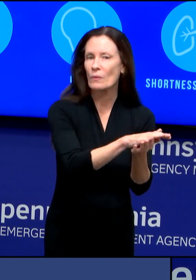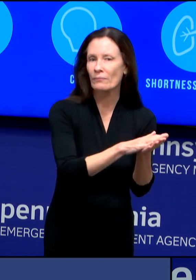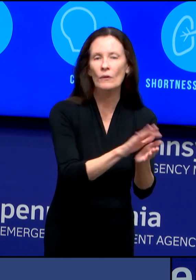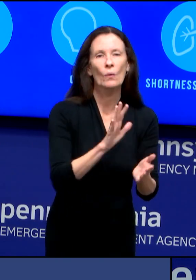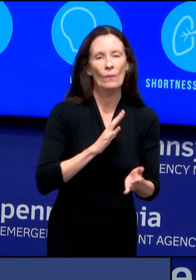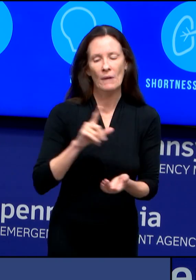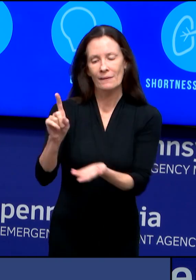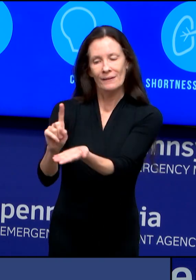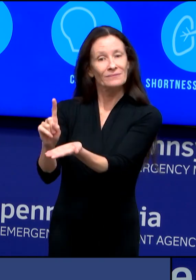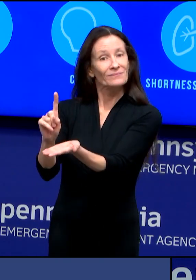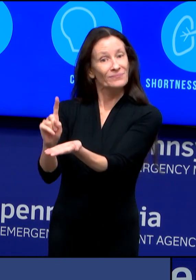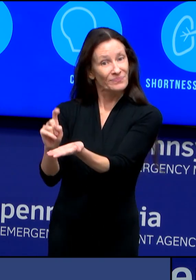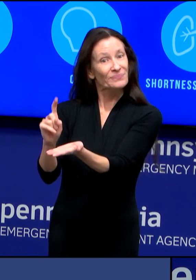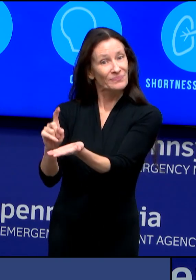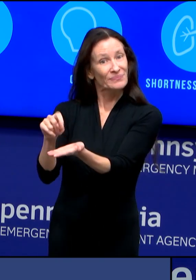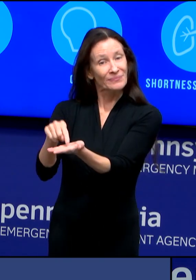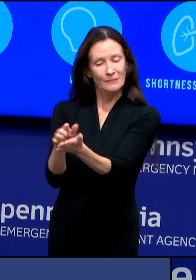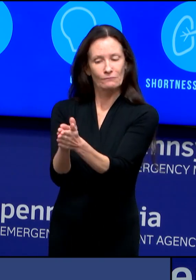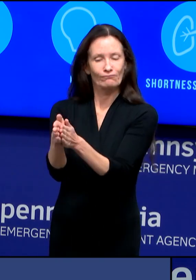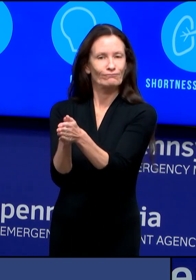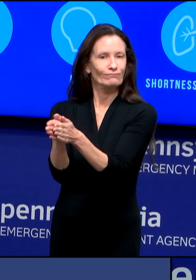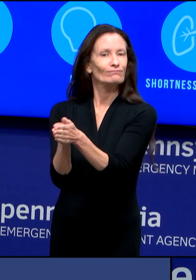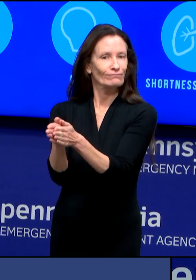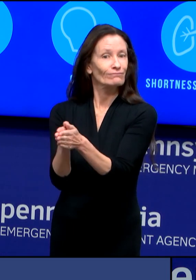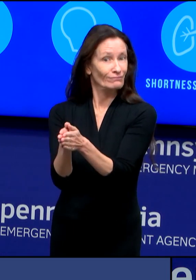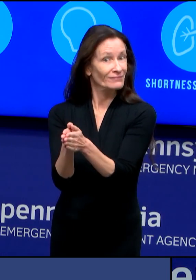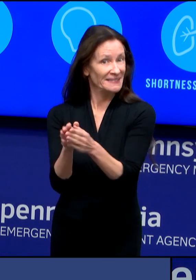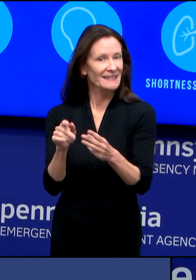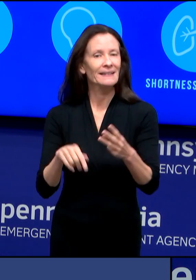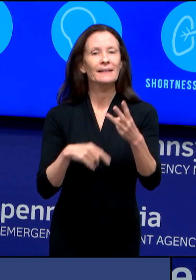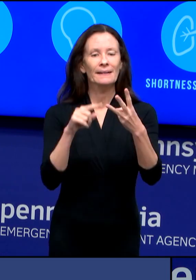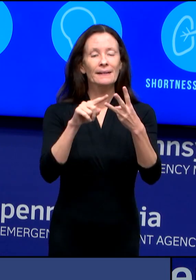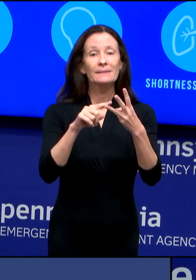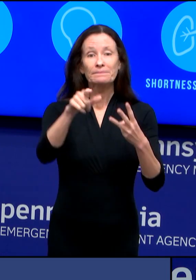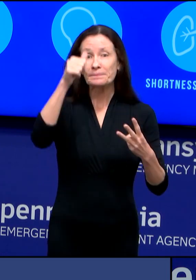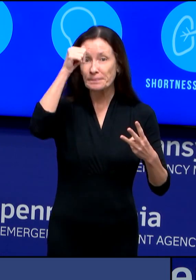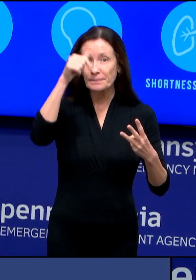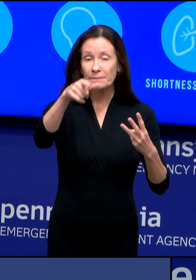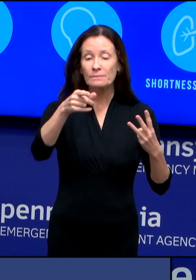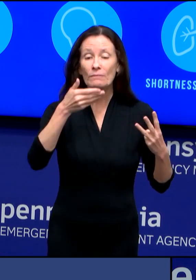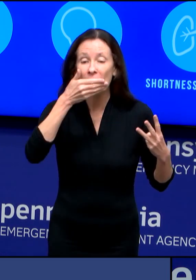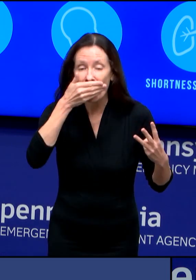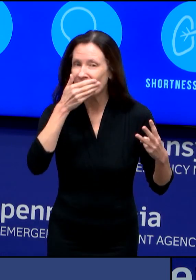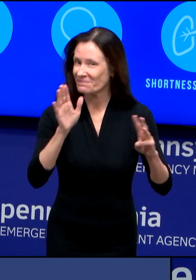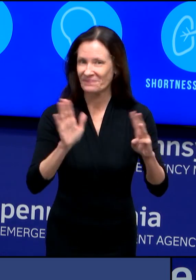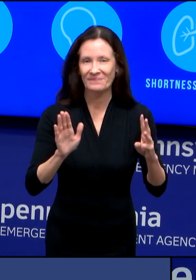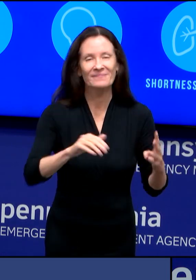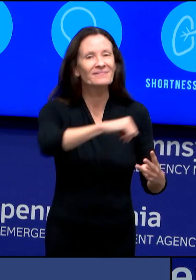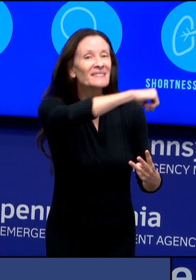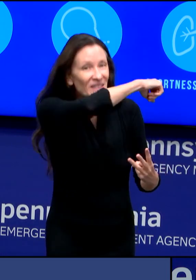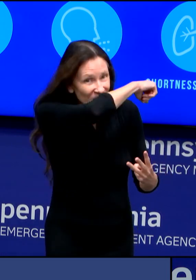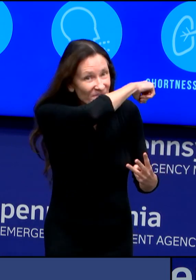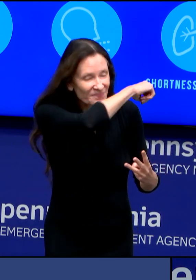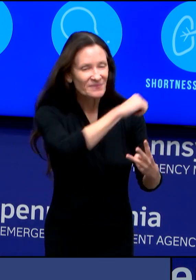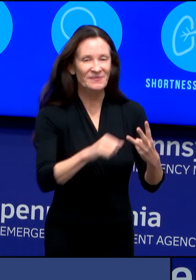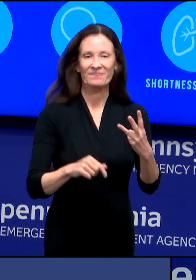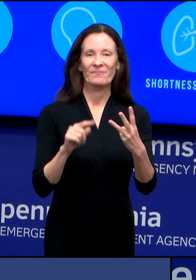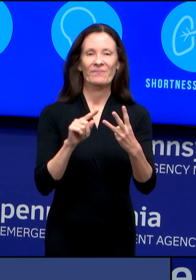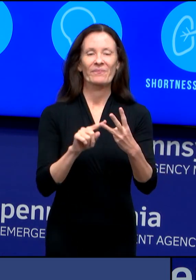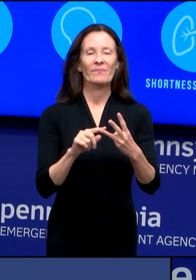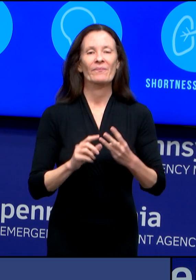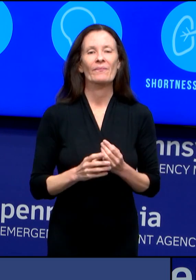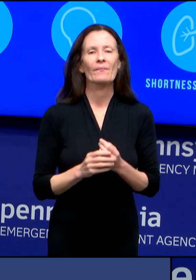your elbow and not with your hands. Please try not to touch your face, especially after